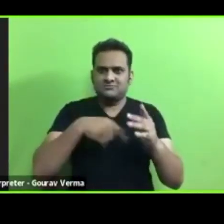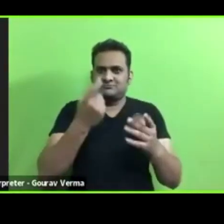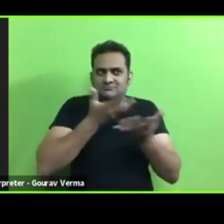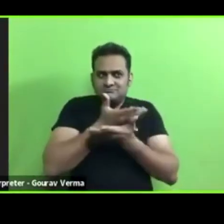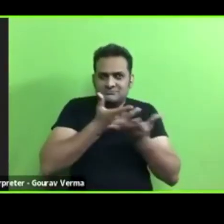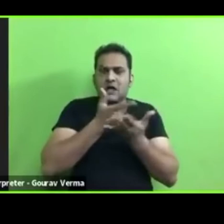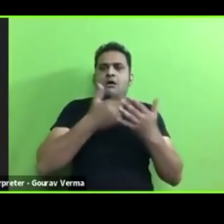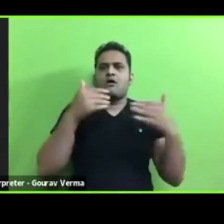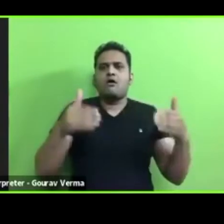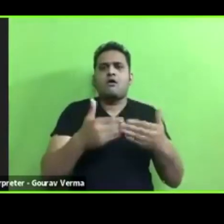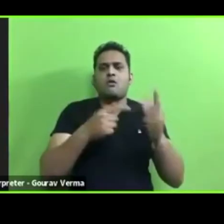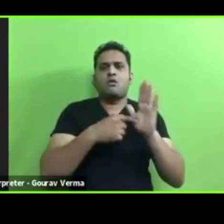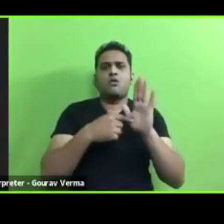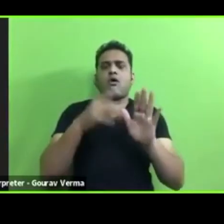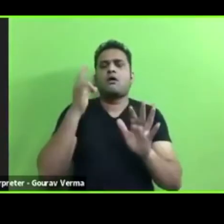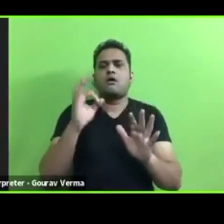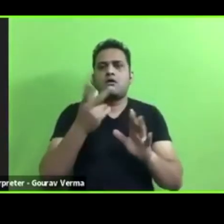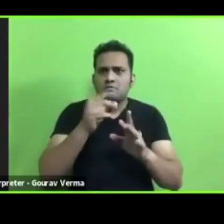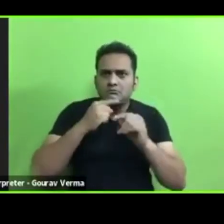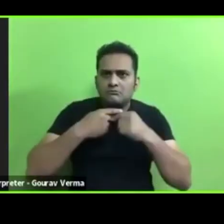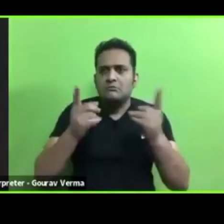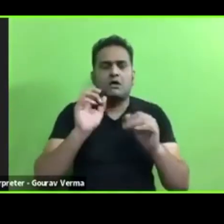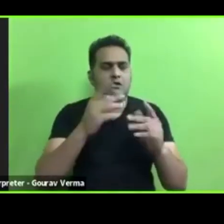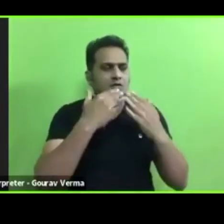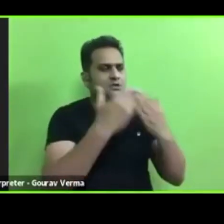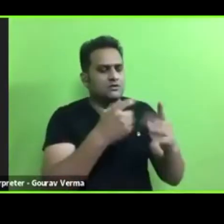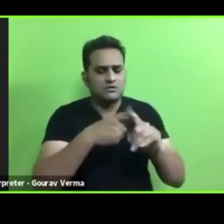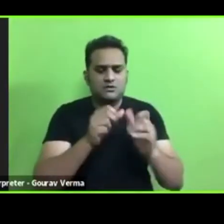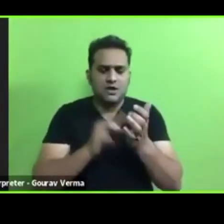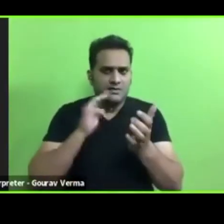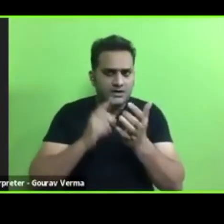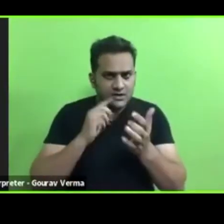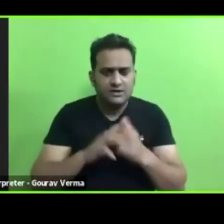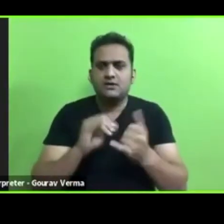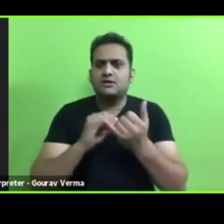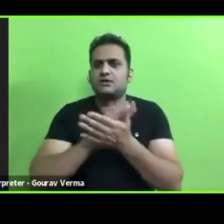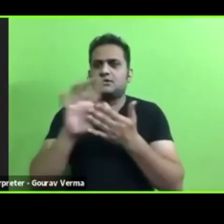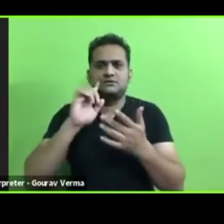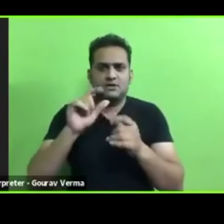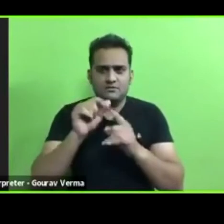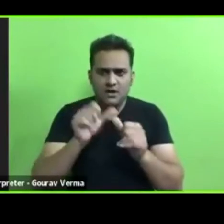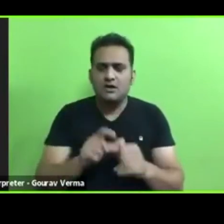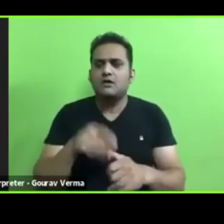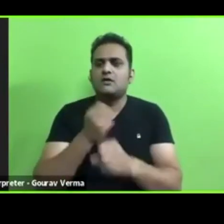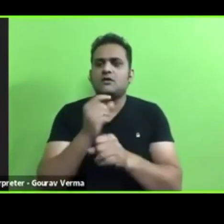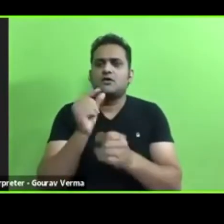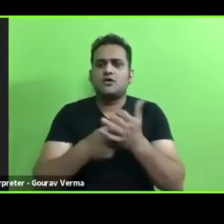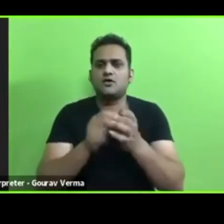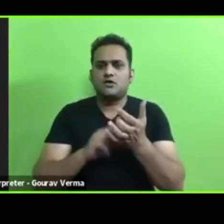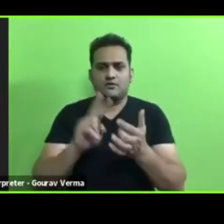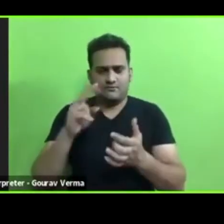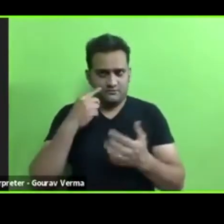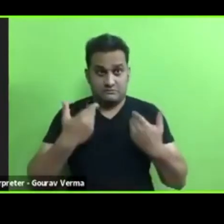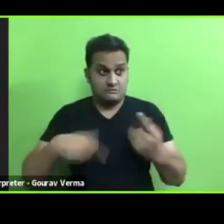and for that retelling. Thank you, Kamini, Shilpa, and Gaurav. Thank you all for doing all